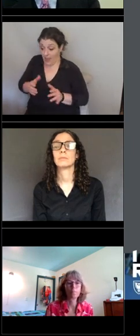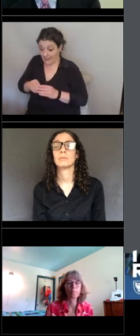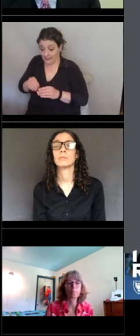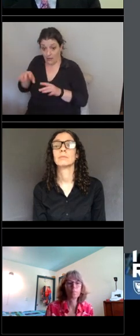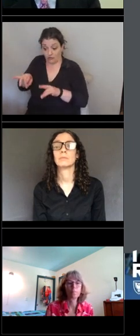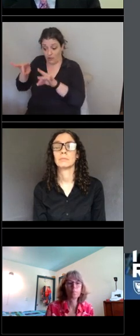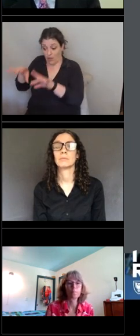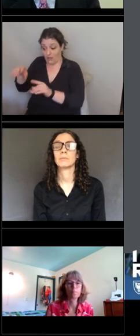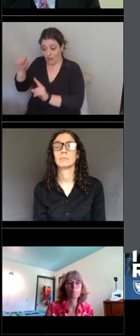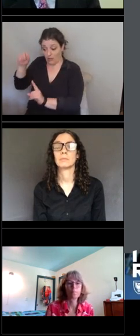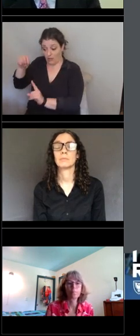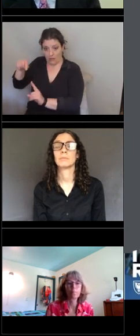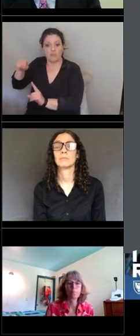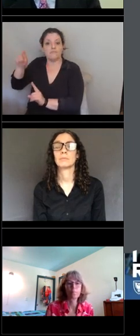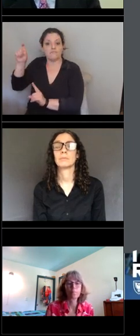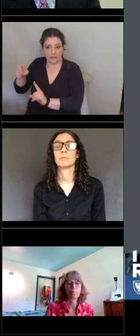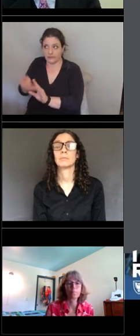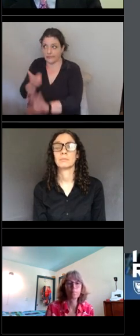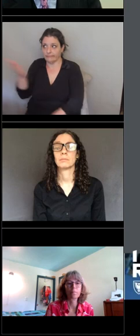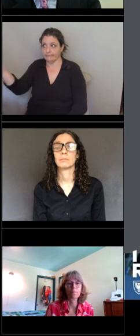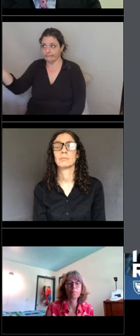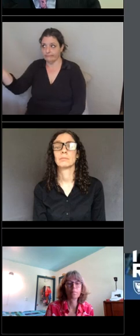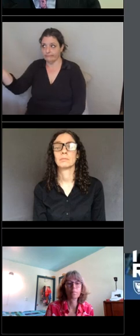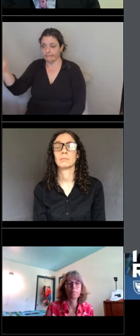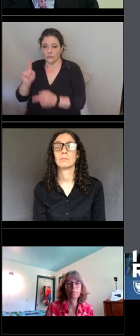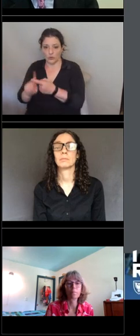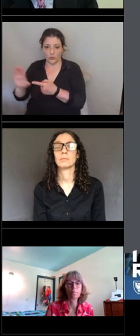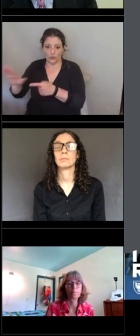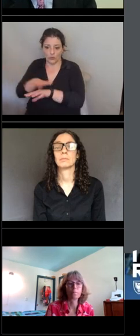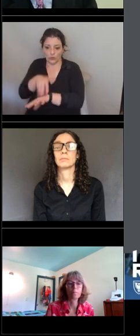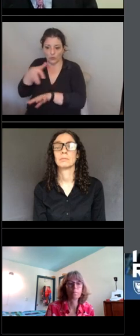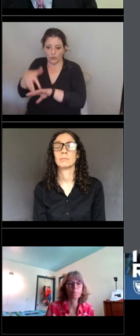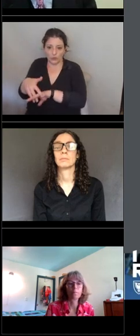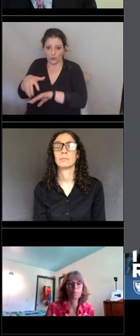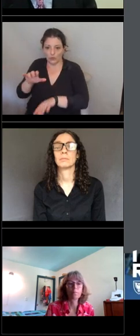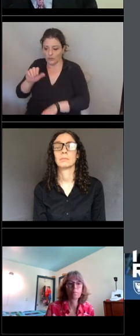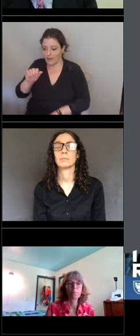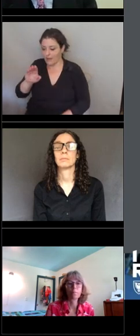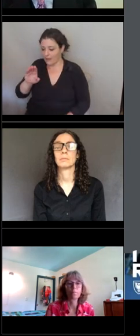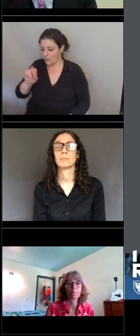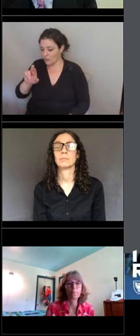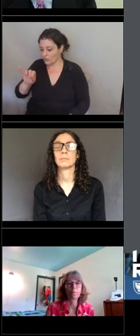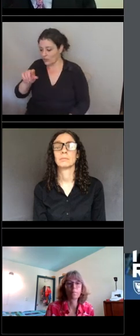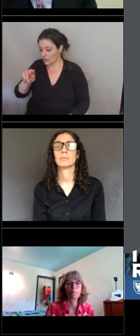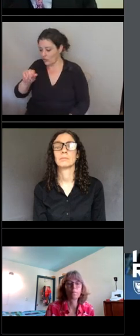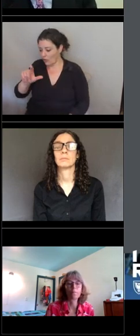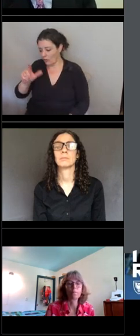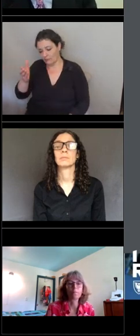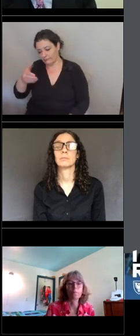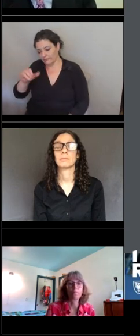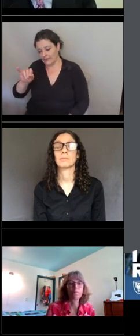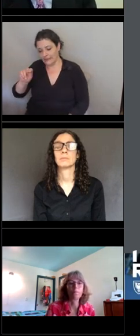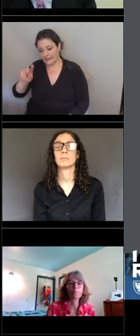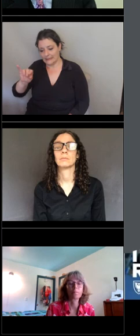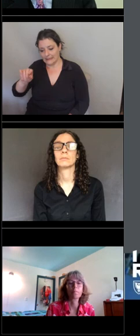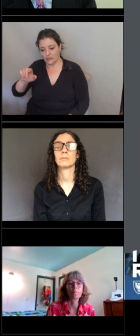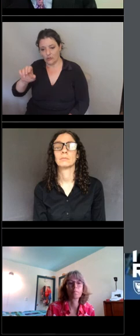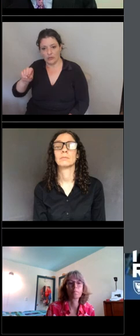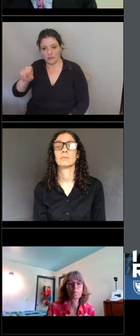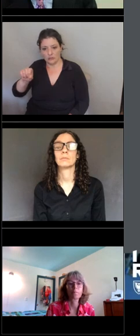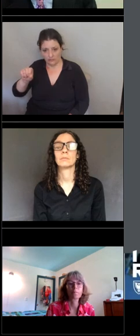Aboriginal and Indigenous nations there before it can be accepted and included within the management for the